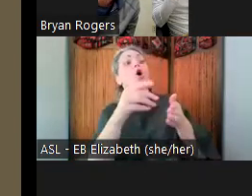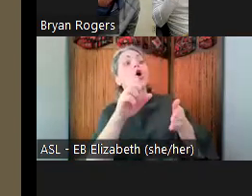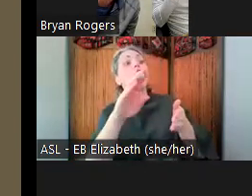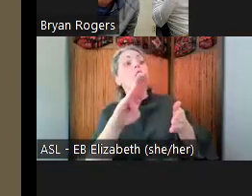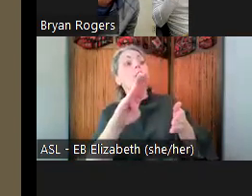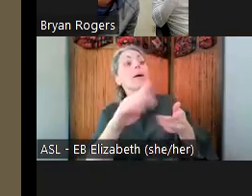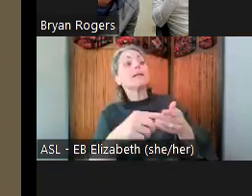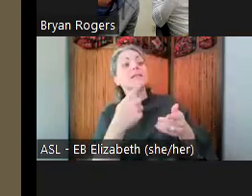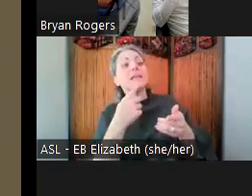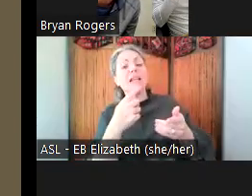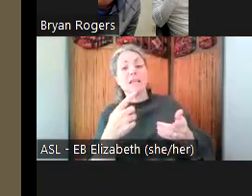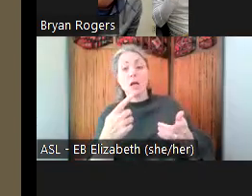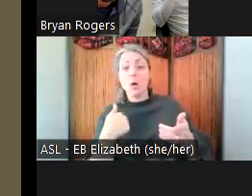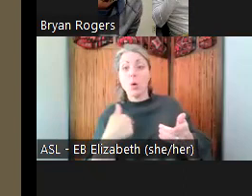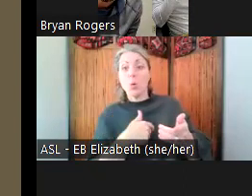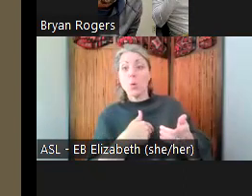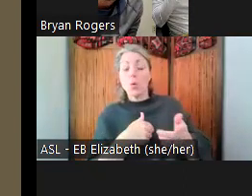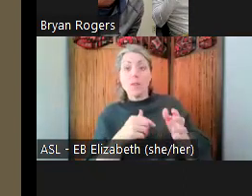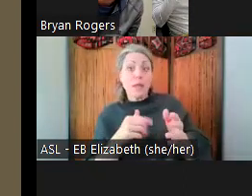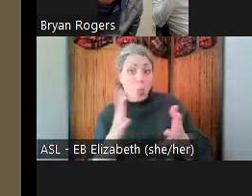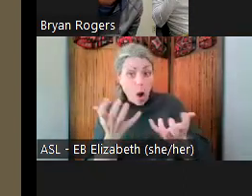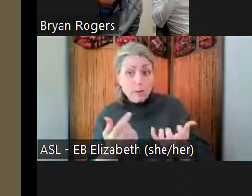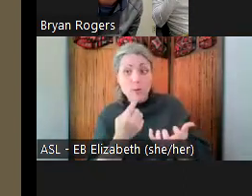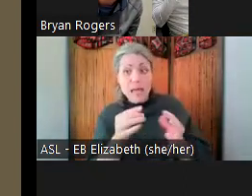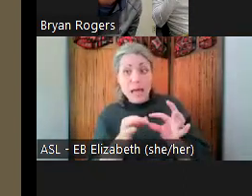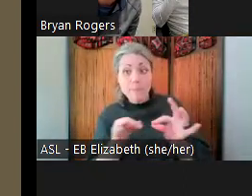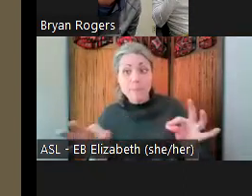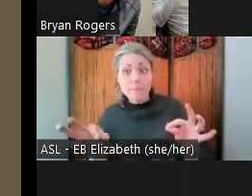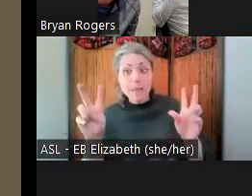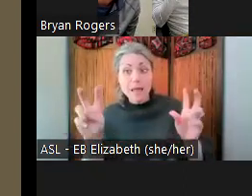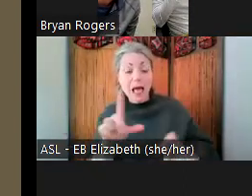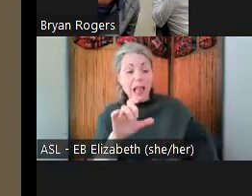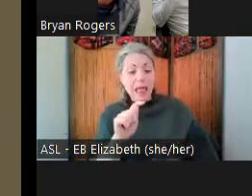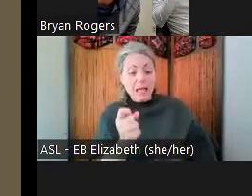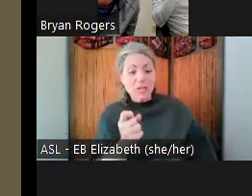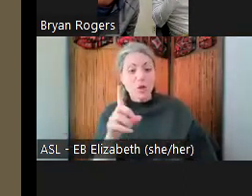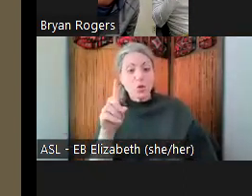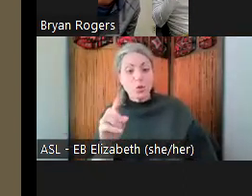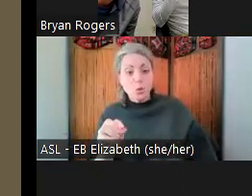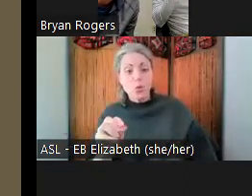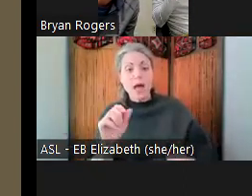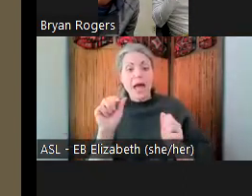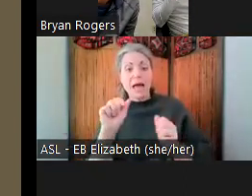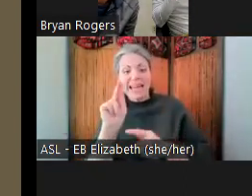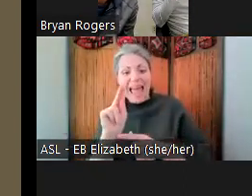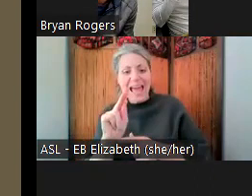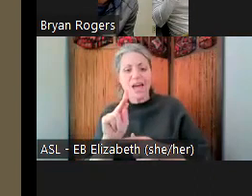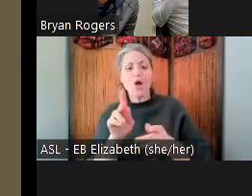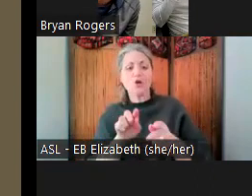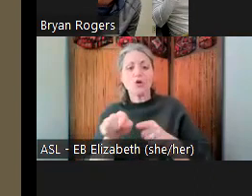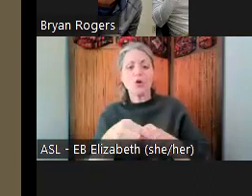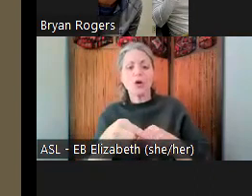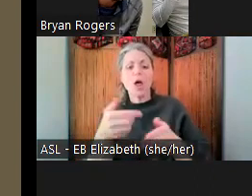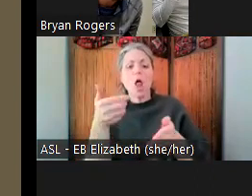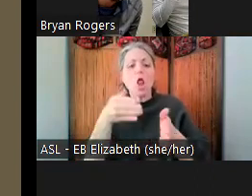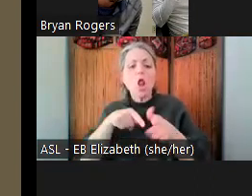said the words, was going to say the phrase, let's do a K-turn somewhere along the road up here. But he said,